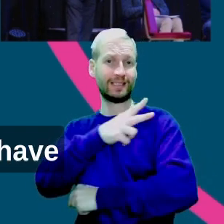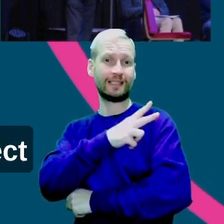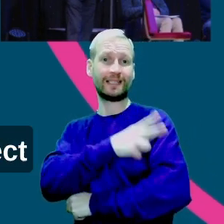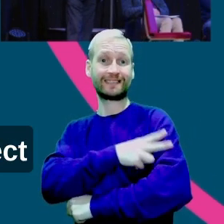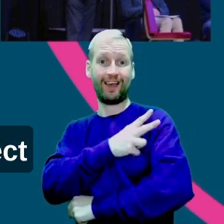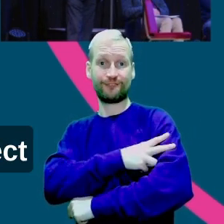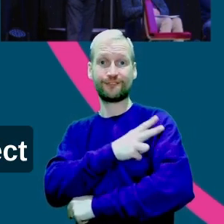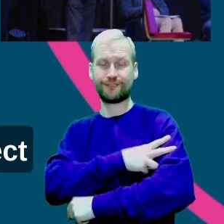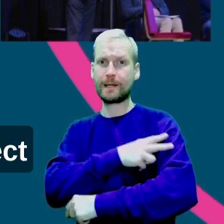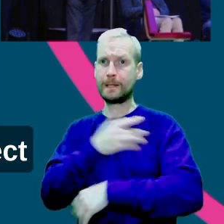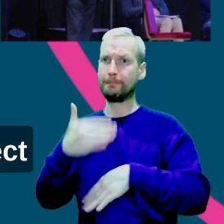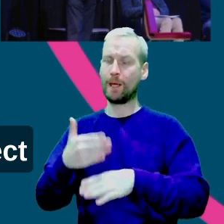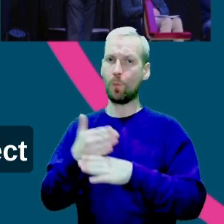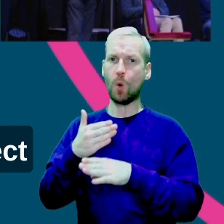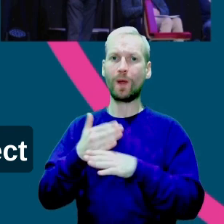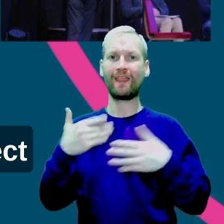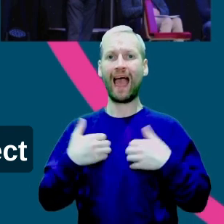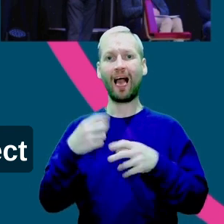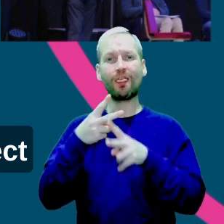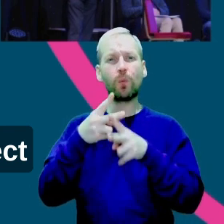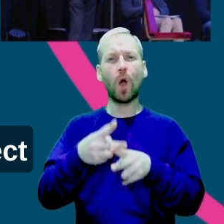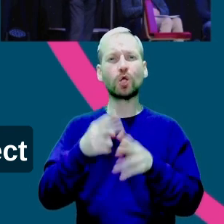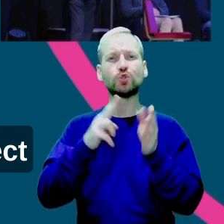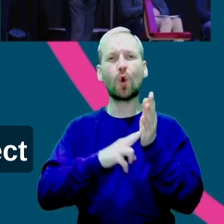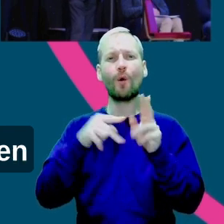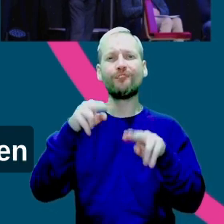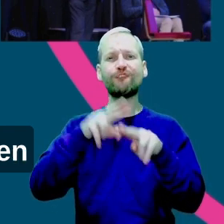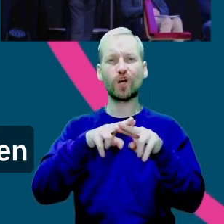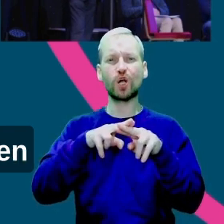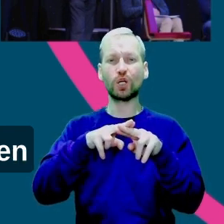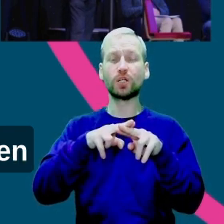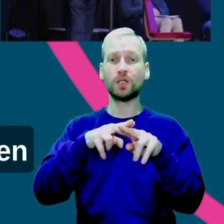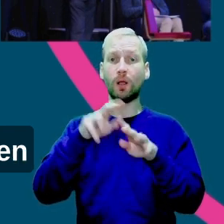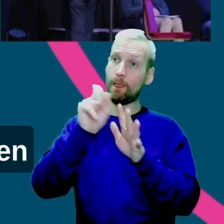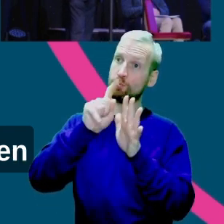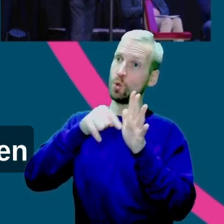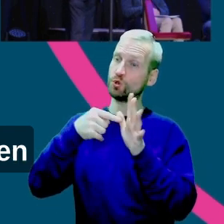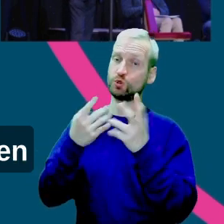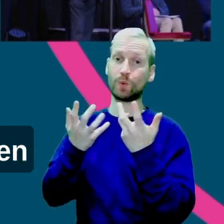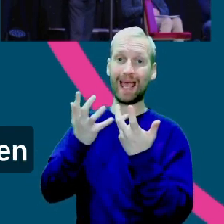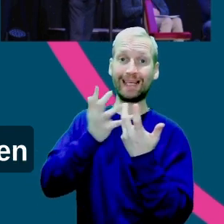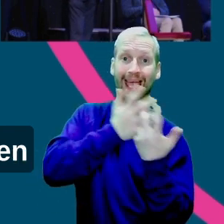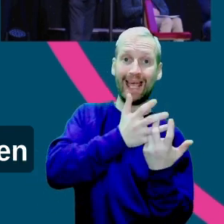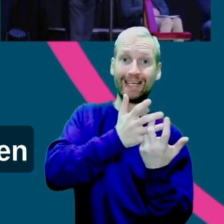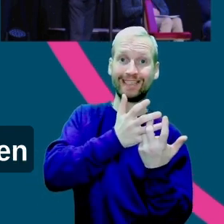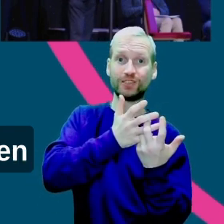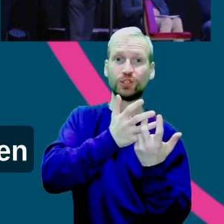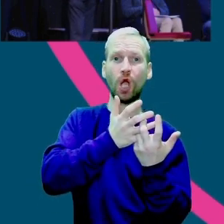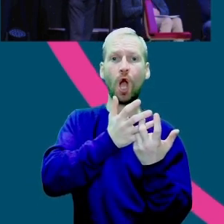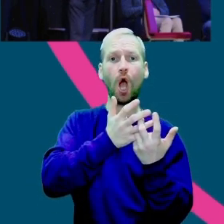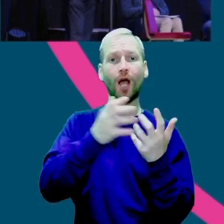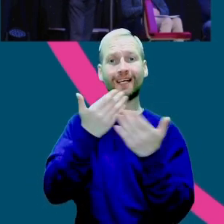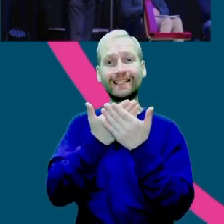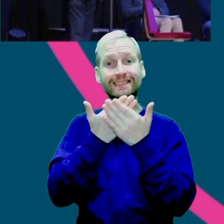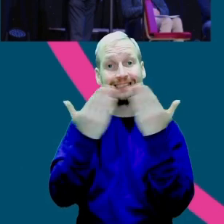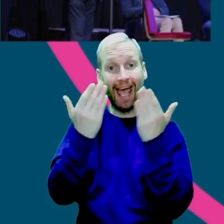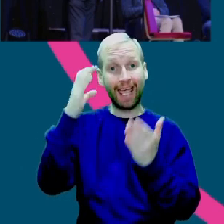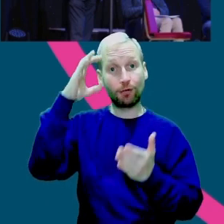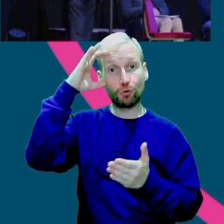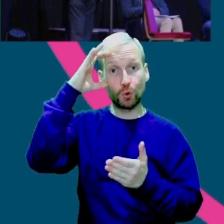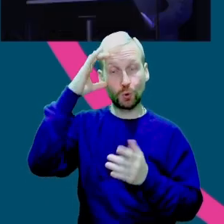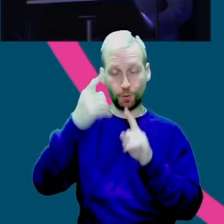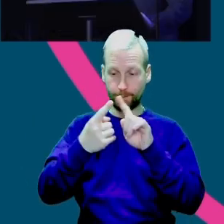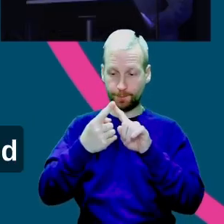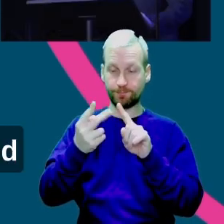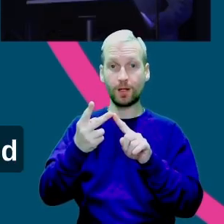we have worked with Healthwatch Norfolk on a joint project to engage specifically on the day room and garden spaces in the concept